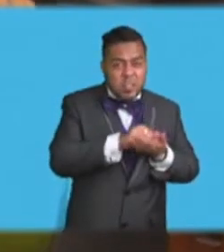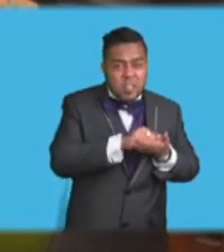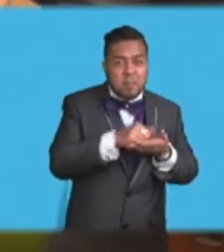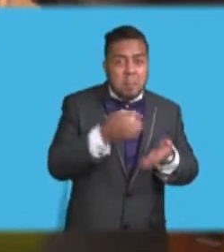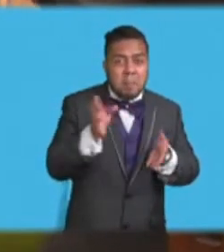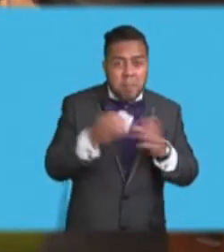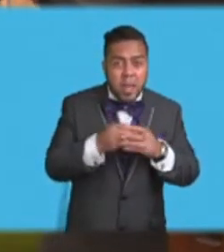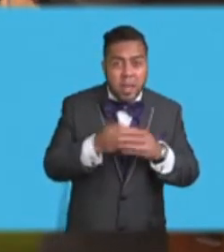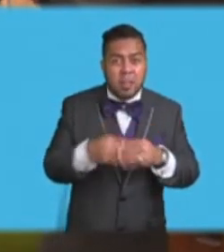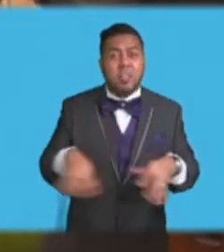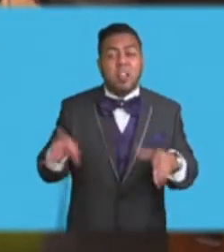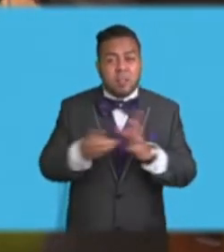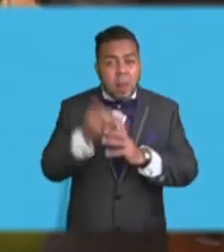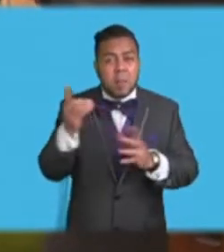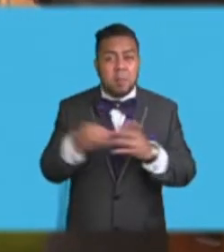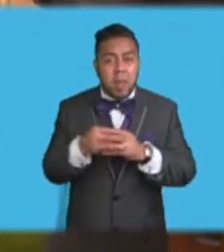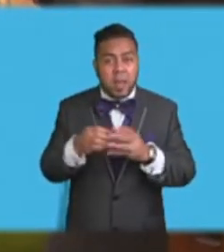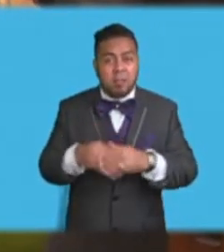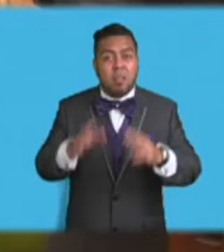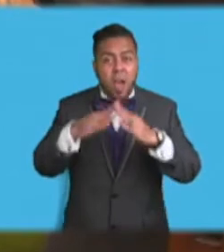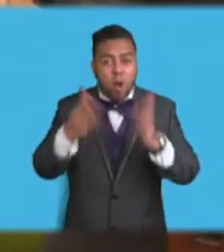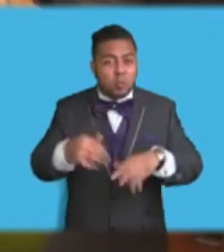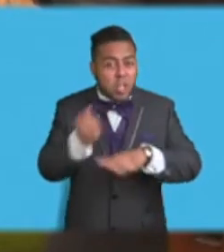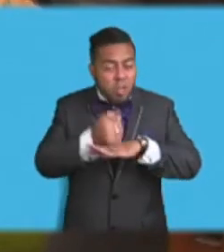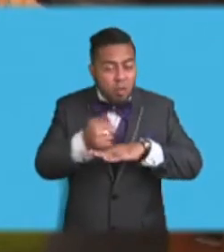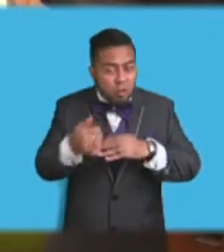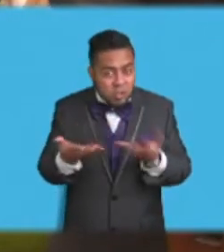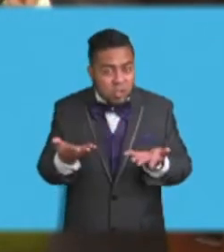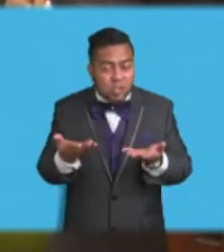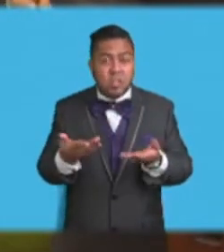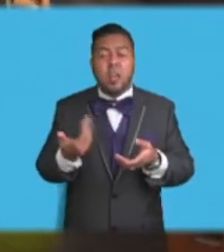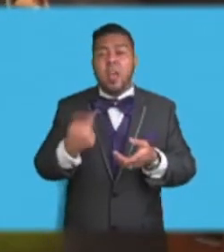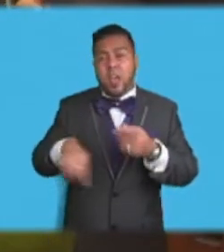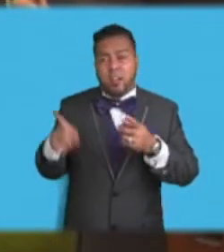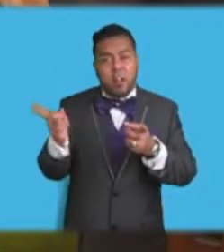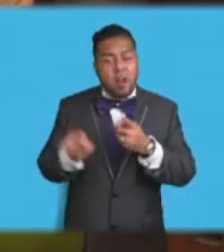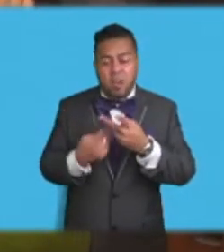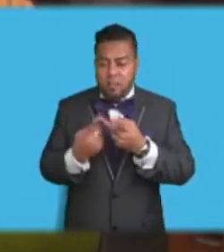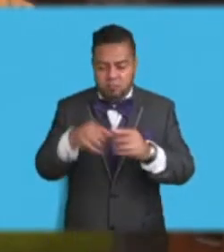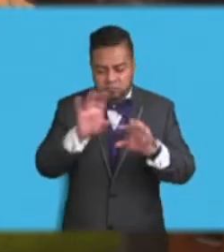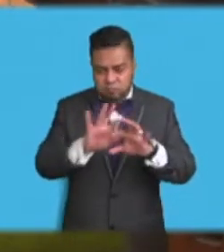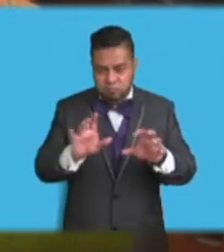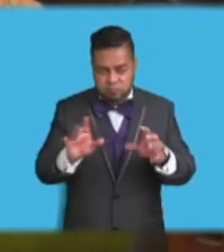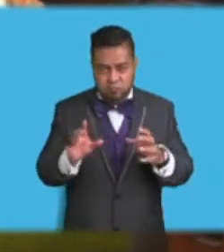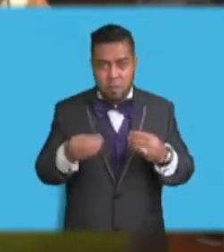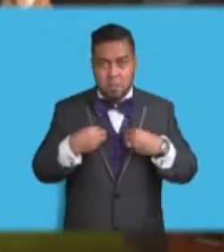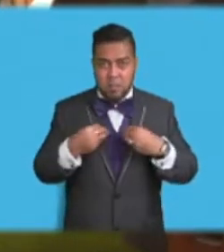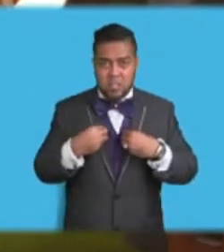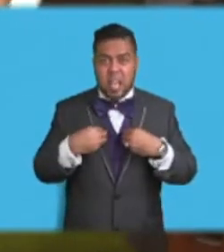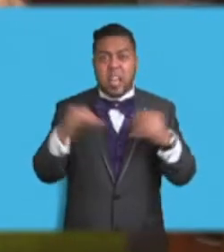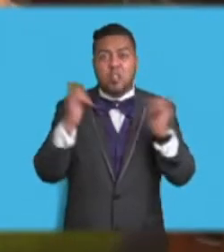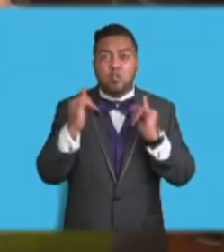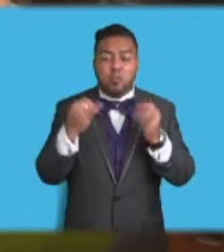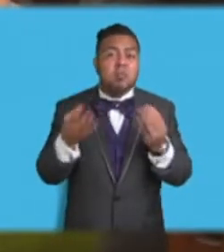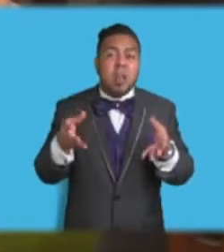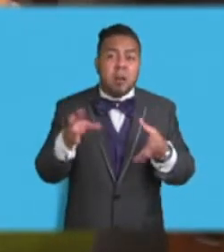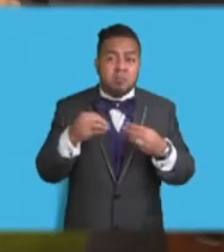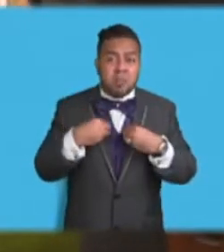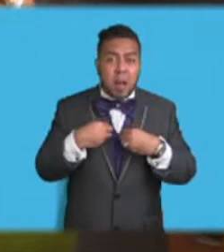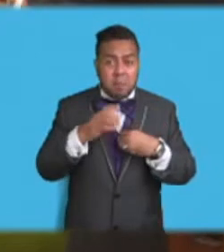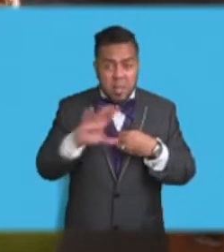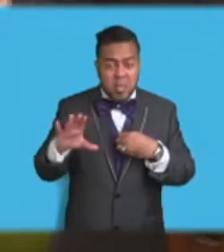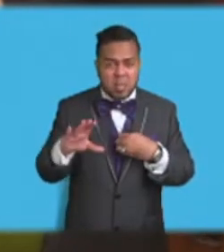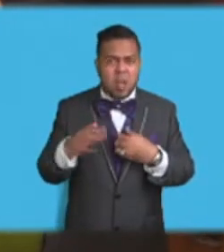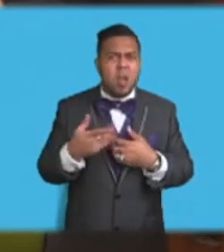Fiji Development Bank, the Housing Authority, commercial banks, credit institutions and unions, and insurance companies. Madam Speaker, for the